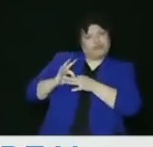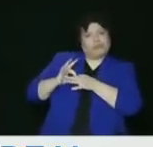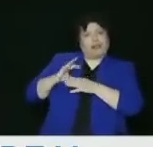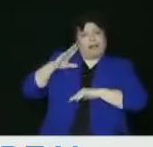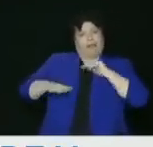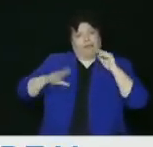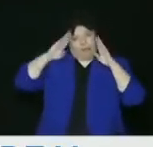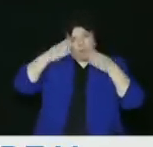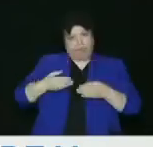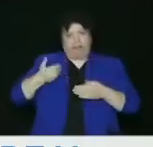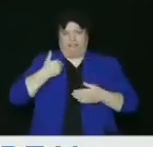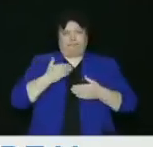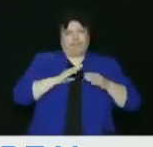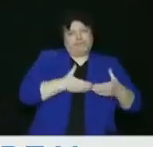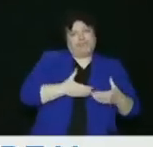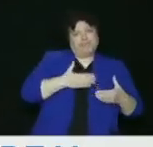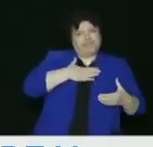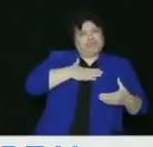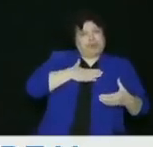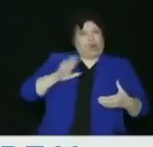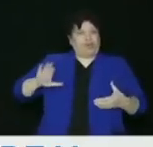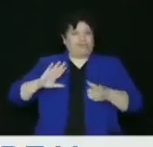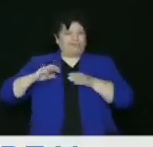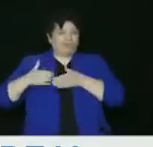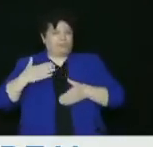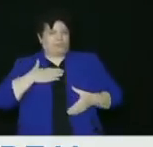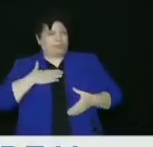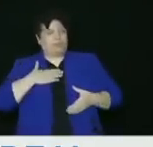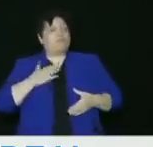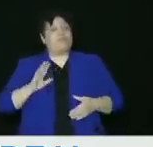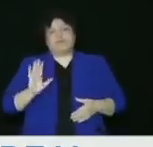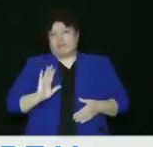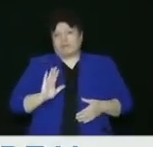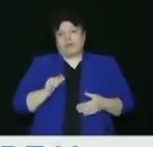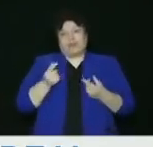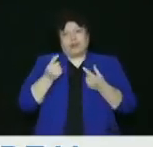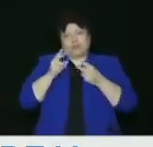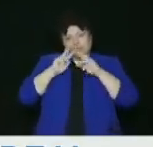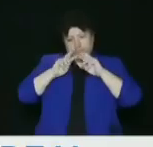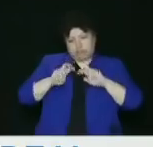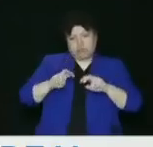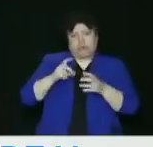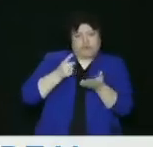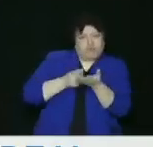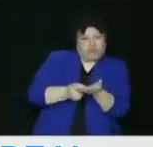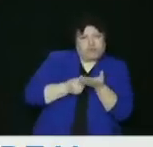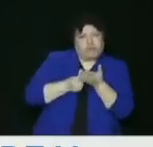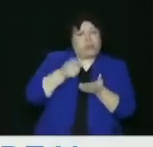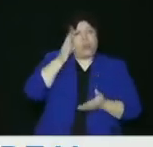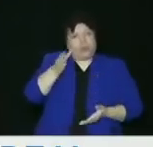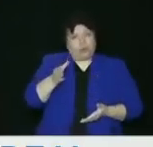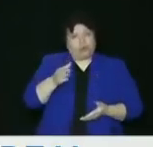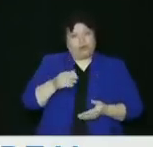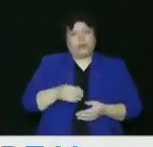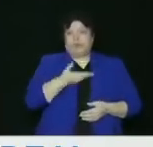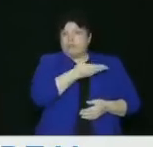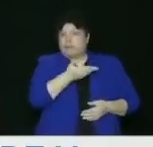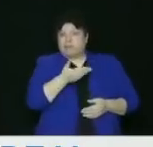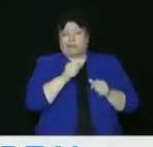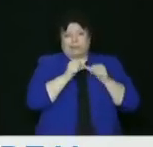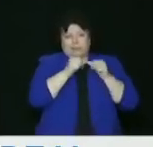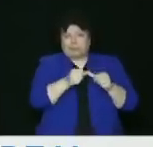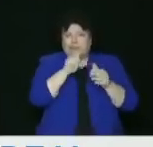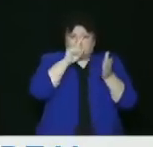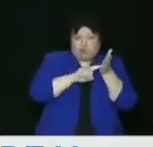Every piece of legislation will continue to get the scrutiny it merits. Committees will continue to do their essential work.